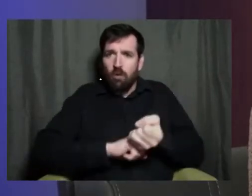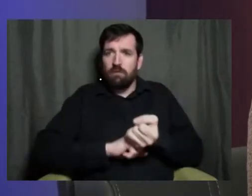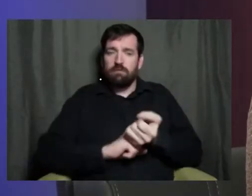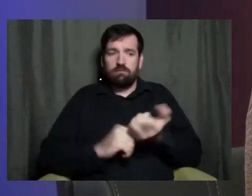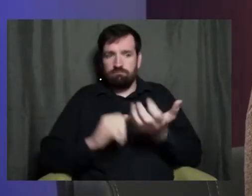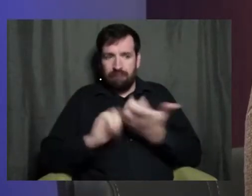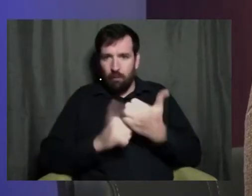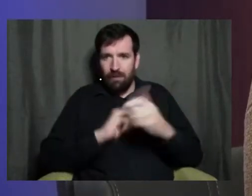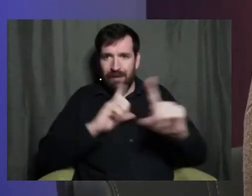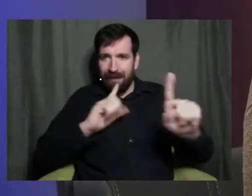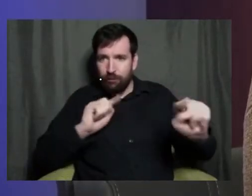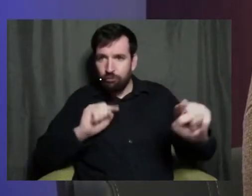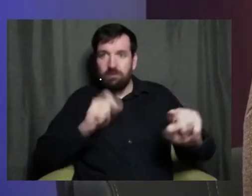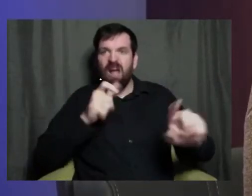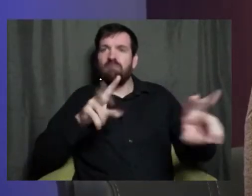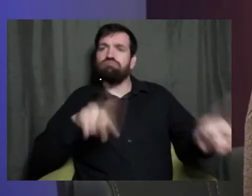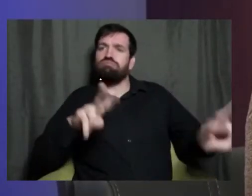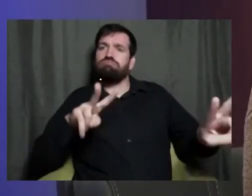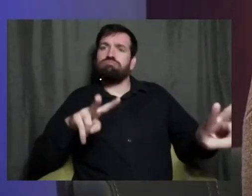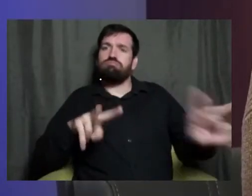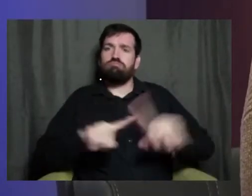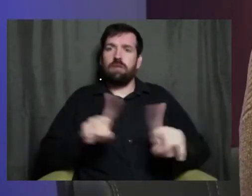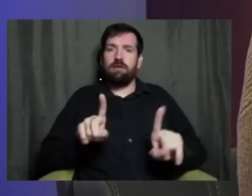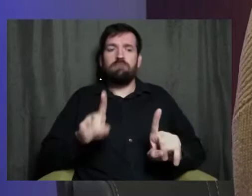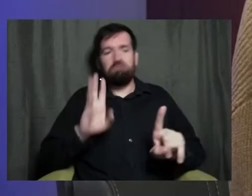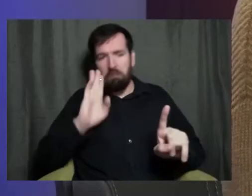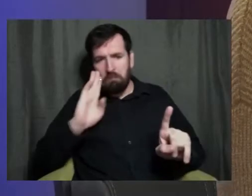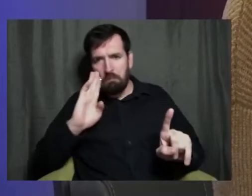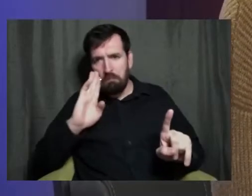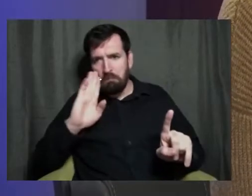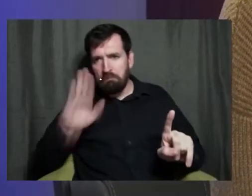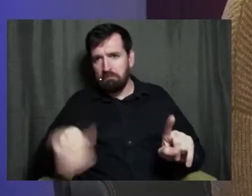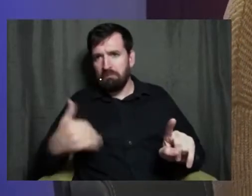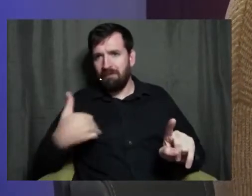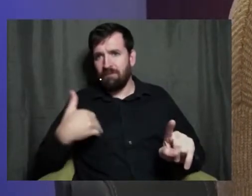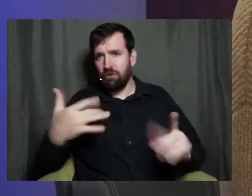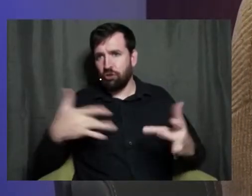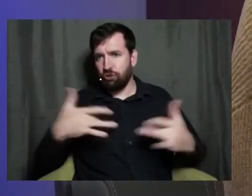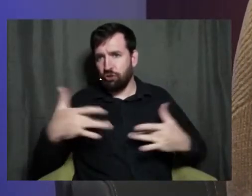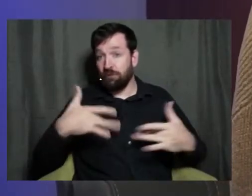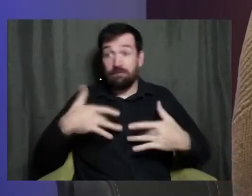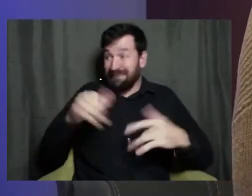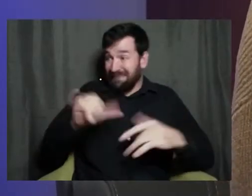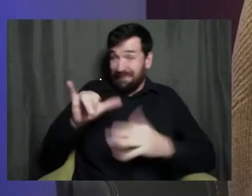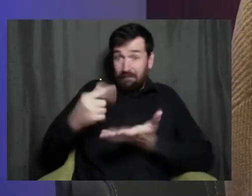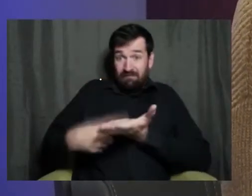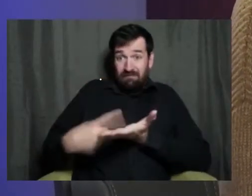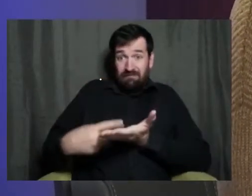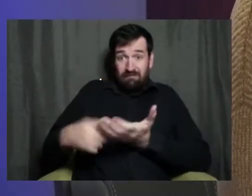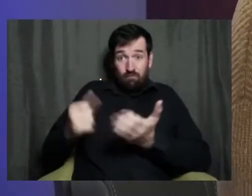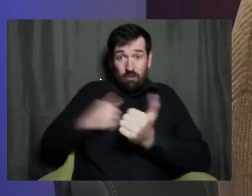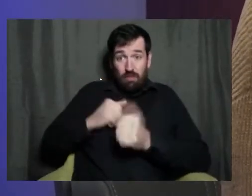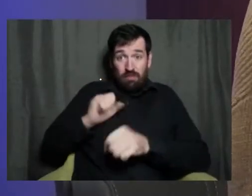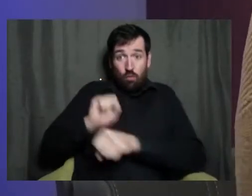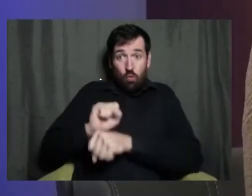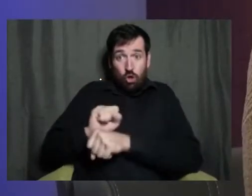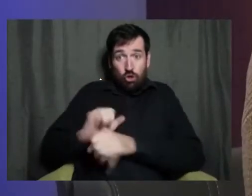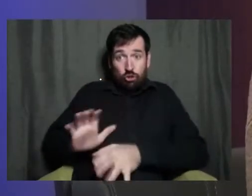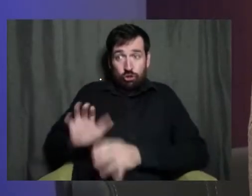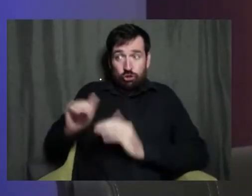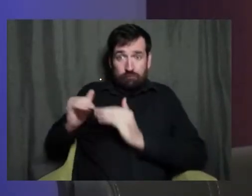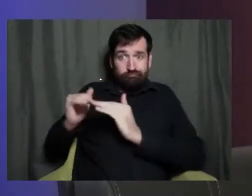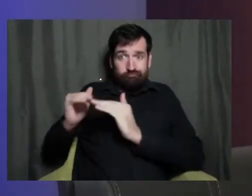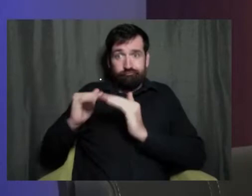in this judgmental stance, but hey, I know you've got concerns about this, and I've had the same conversation at work. I've got coworkers who've been hesitant, and to have a conversation